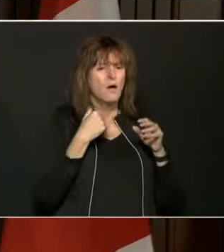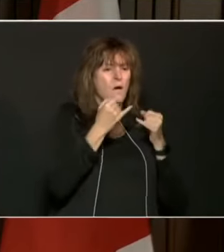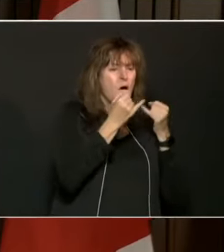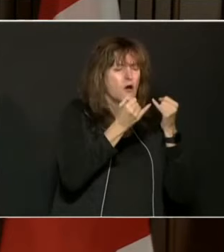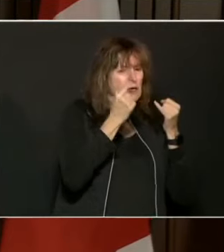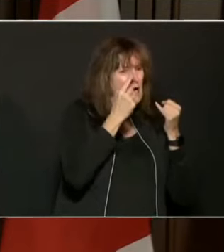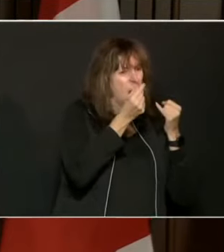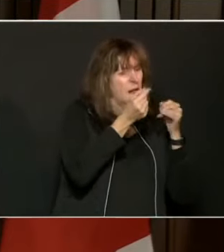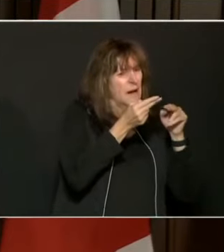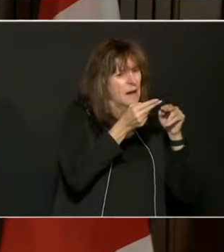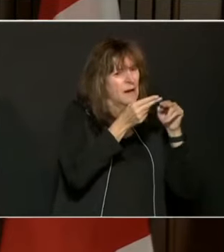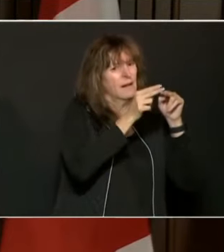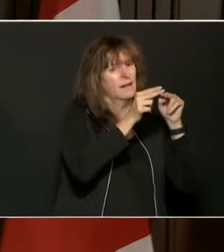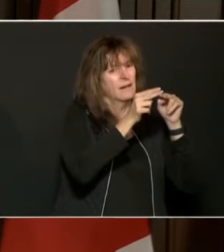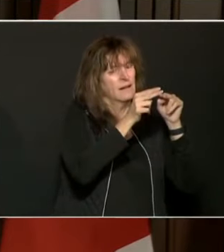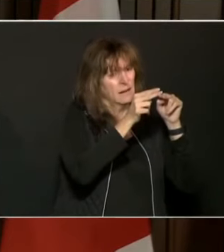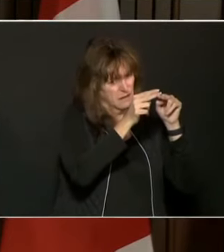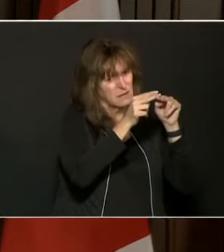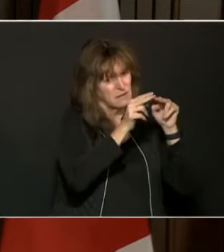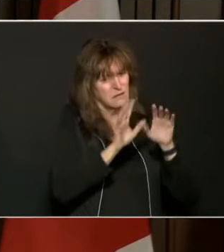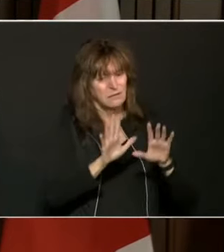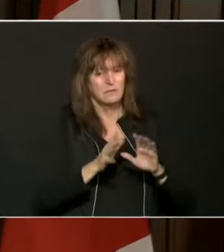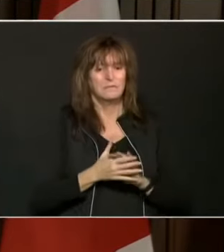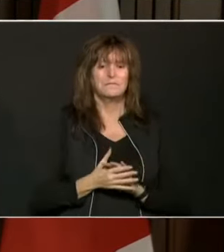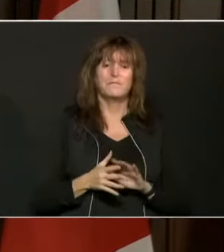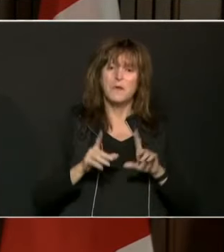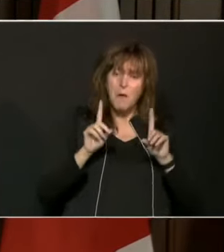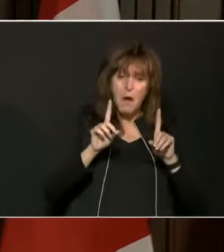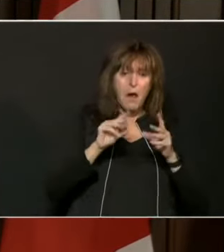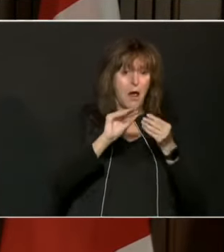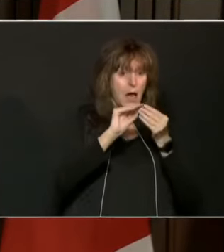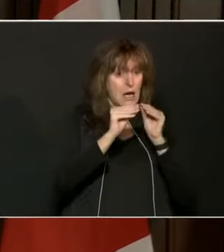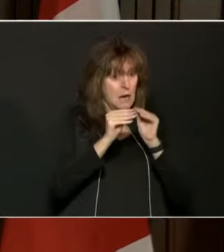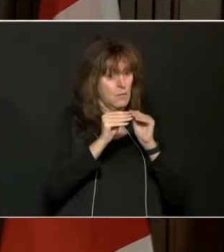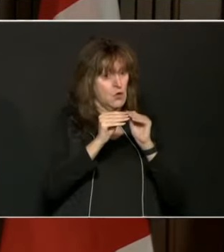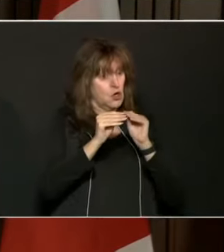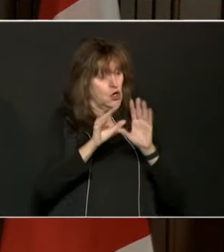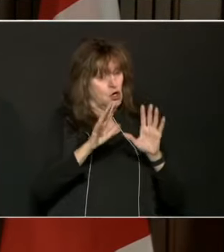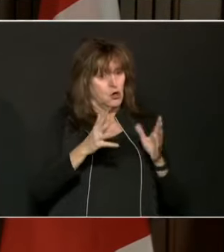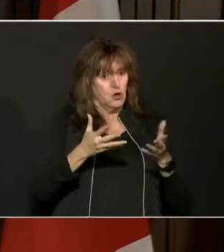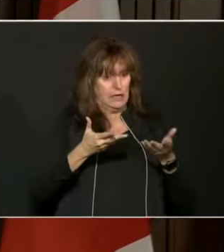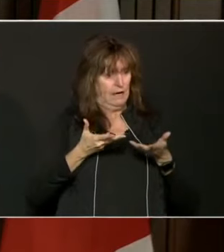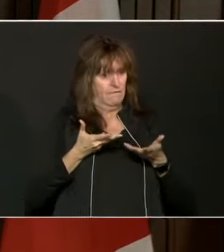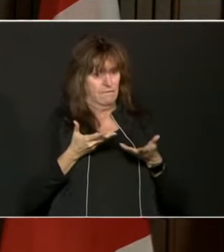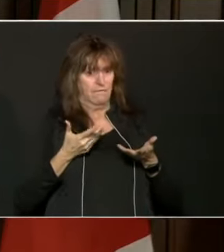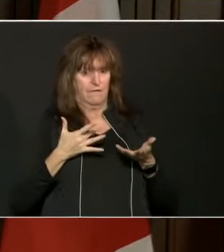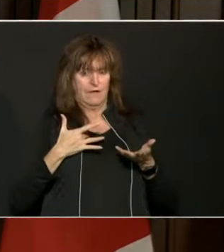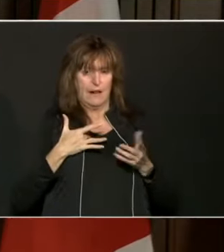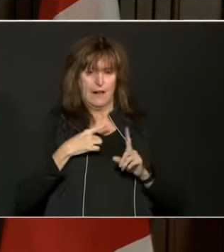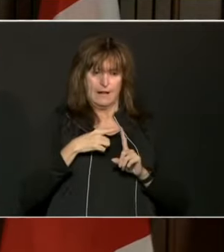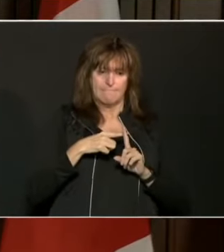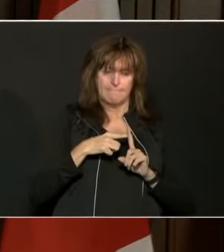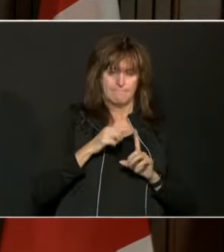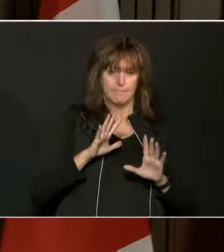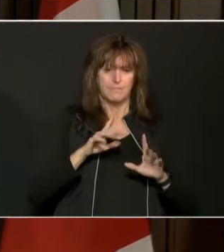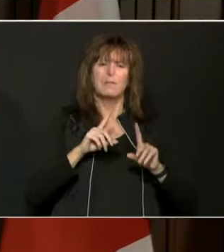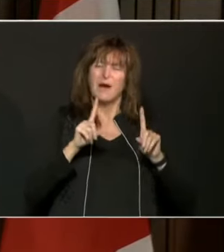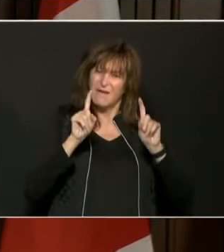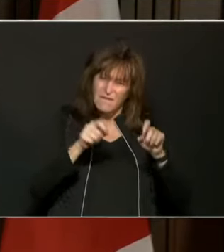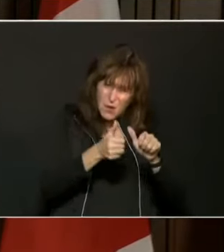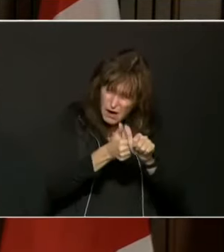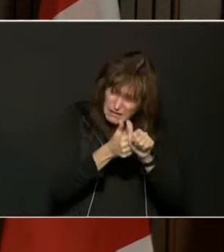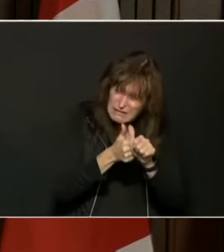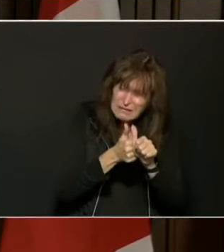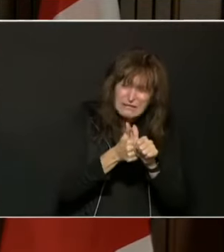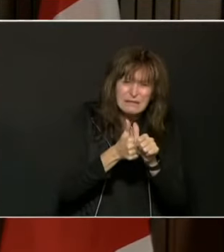are reassuring, but the measures still have to continue as we keep to drive these ones down and see if we can get